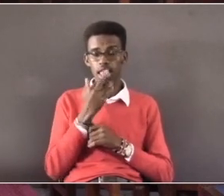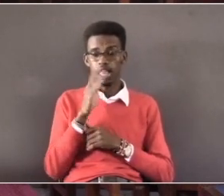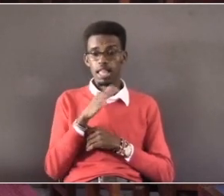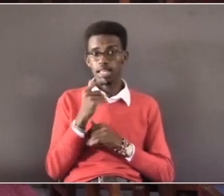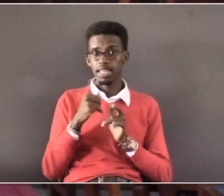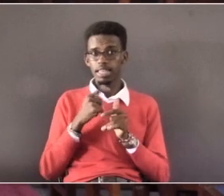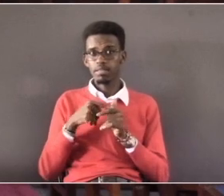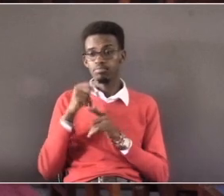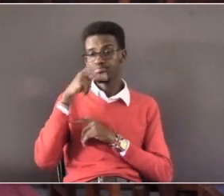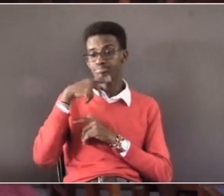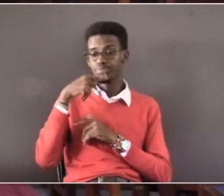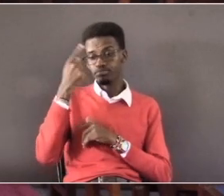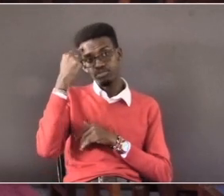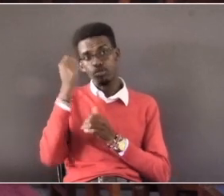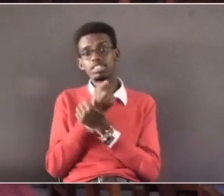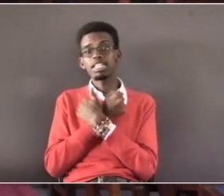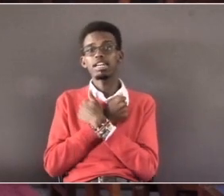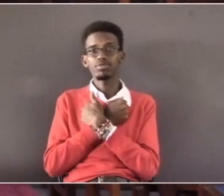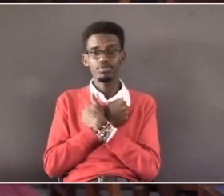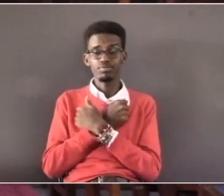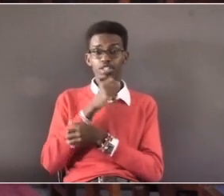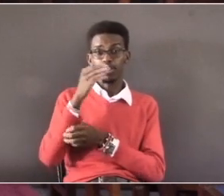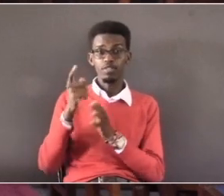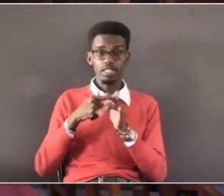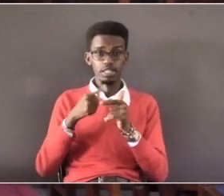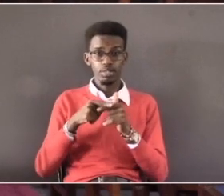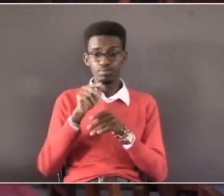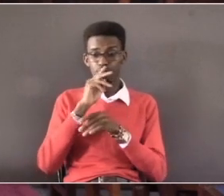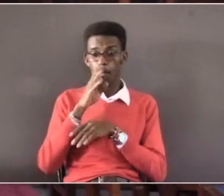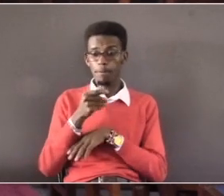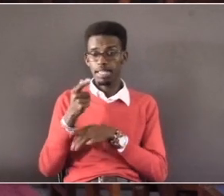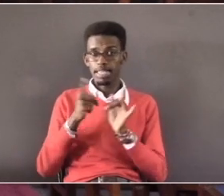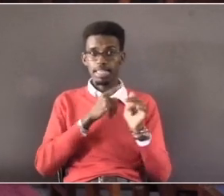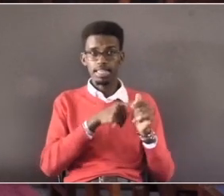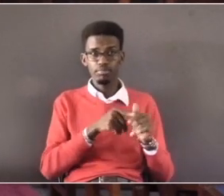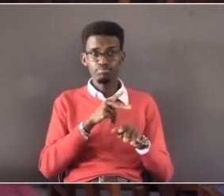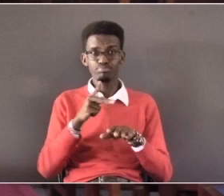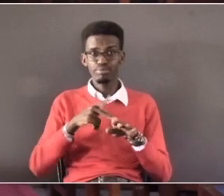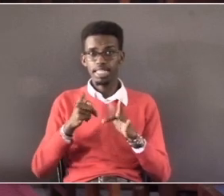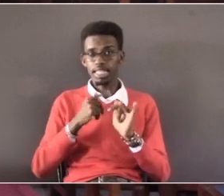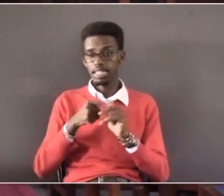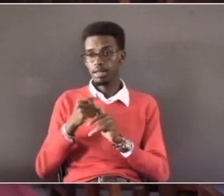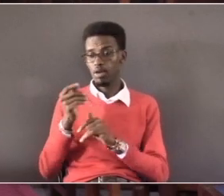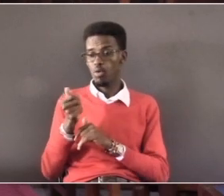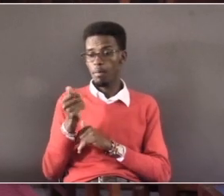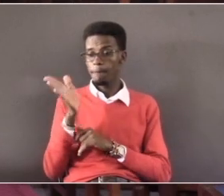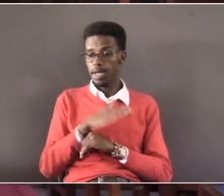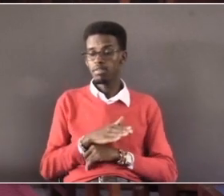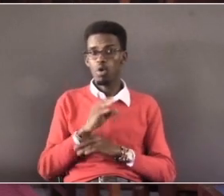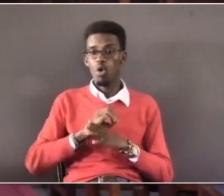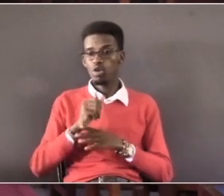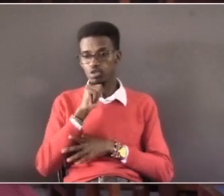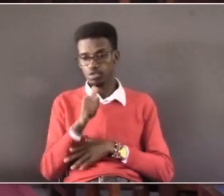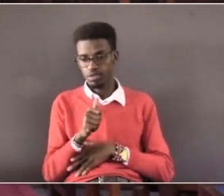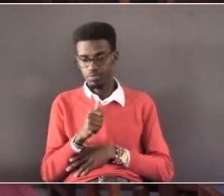pink because we are in love. If you are lending money, the principle is, do you want that money back or